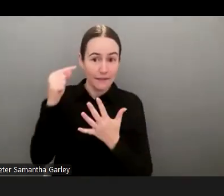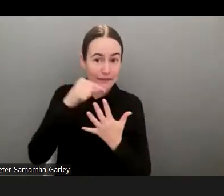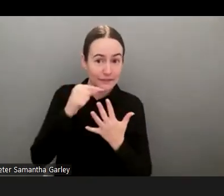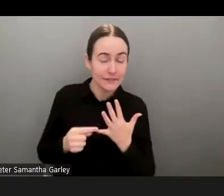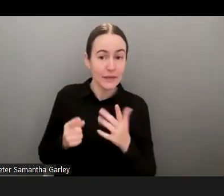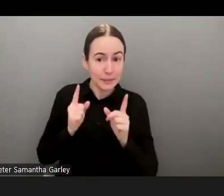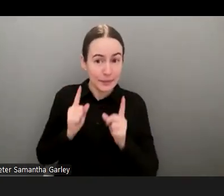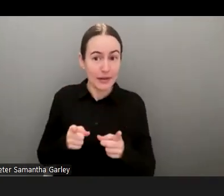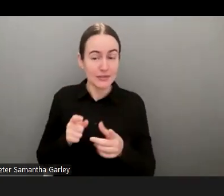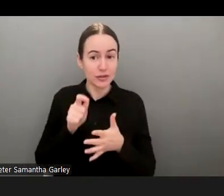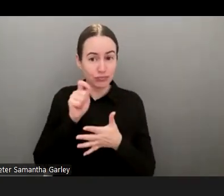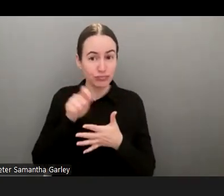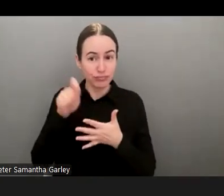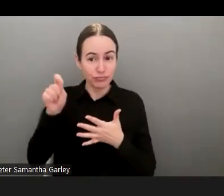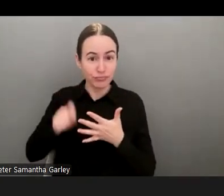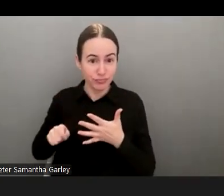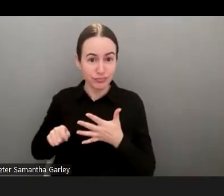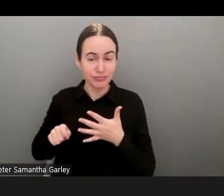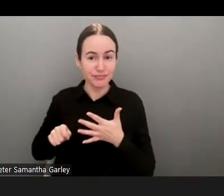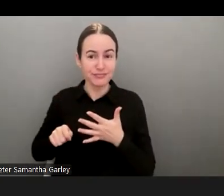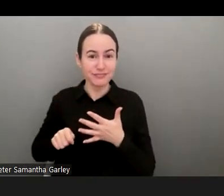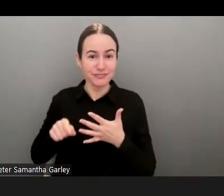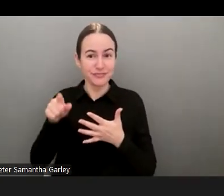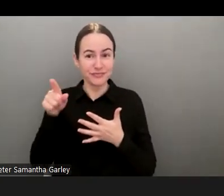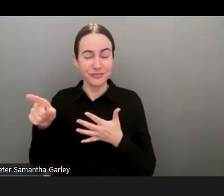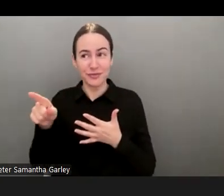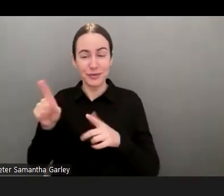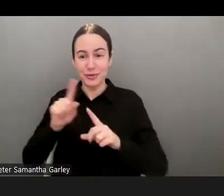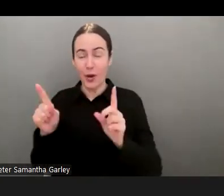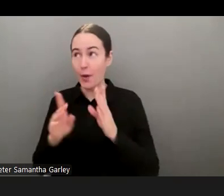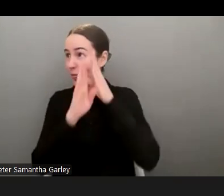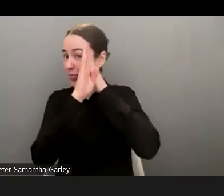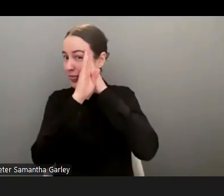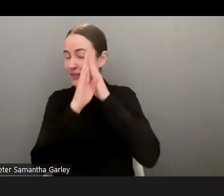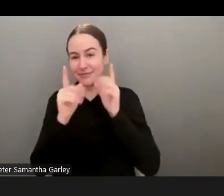are supposed to follow these new laws.